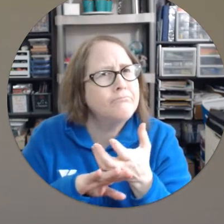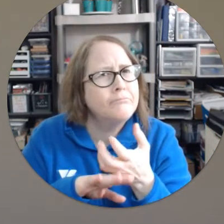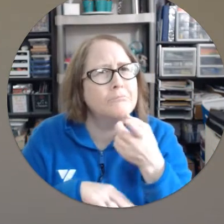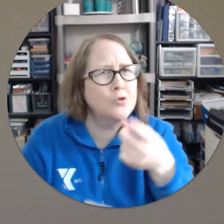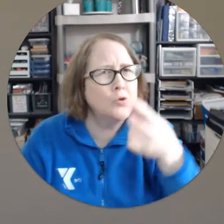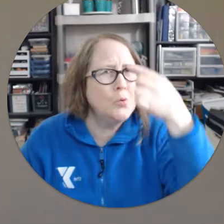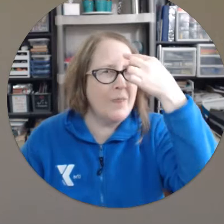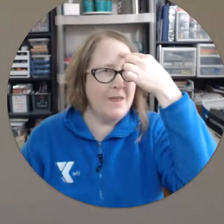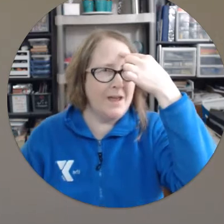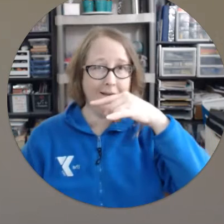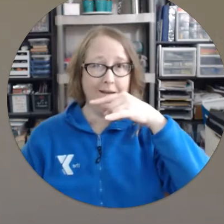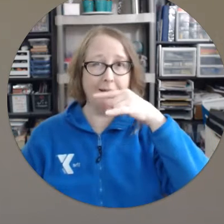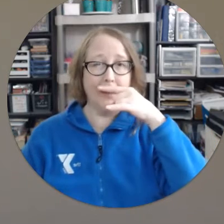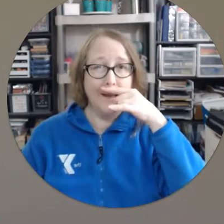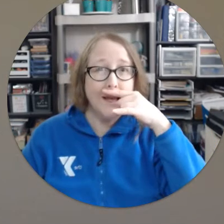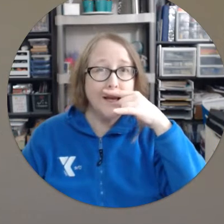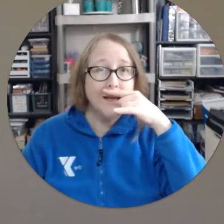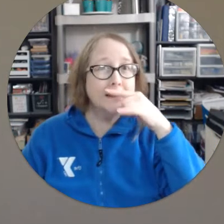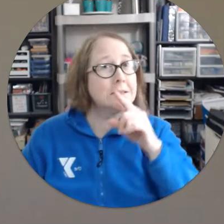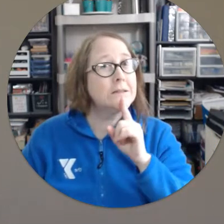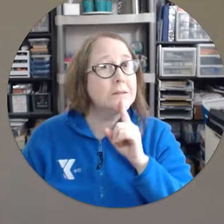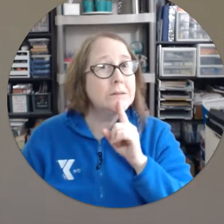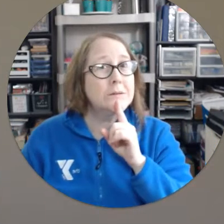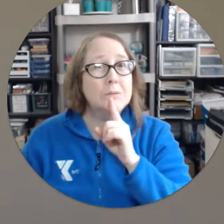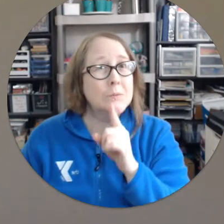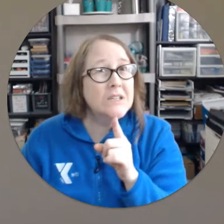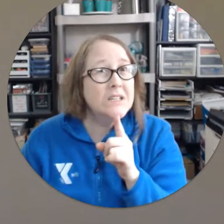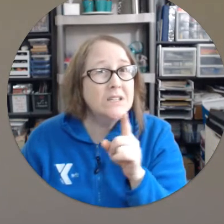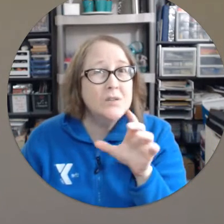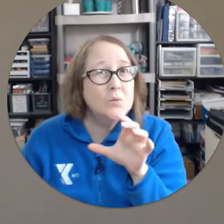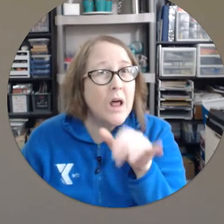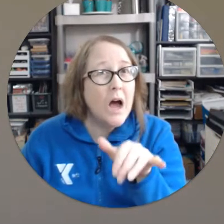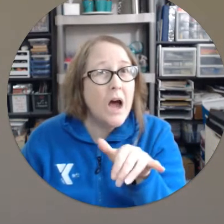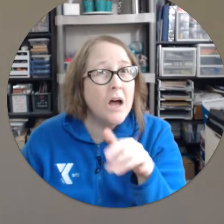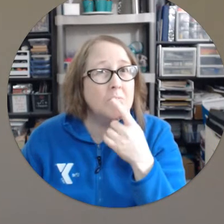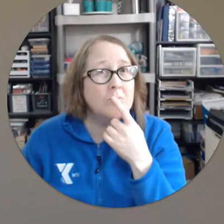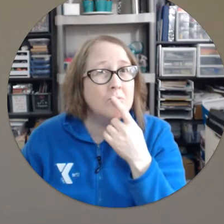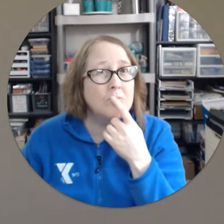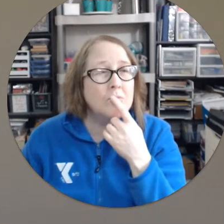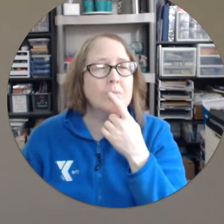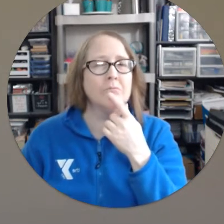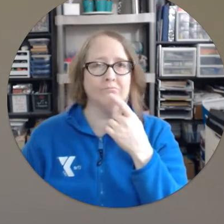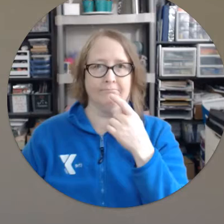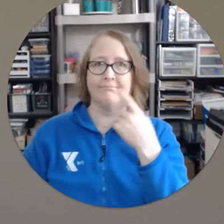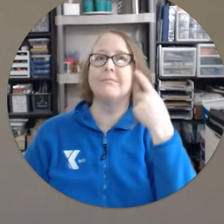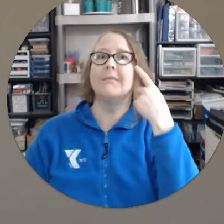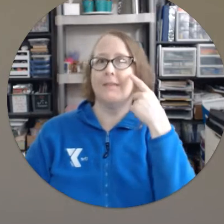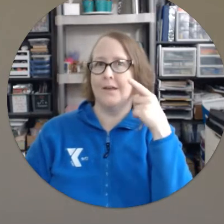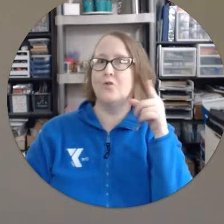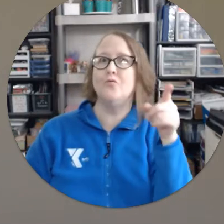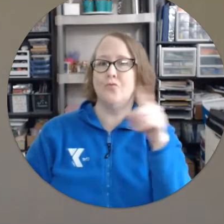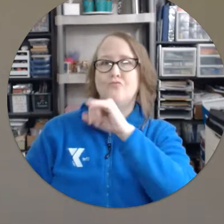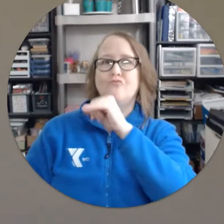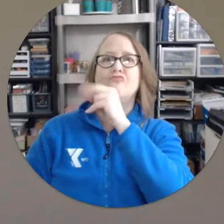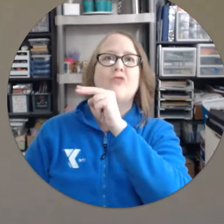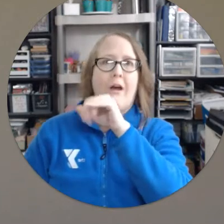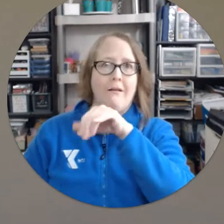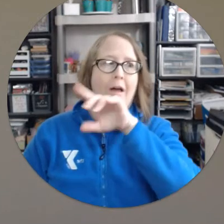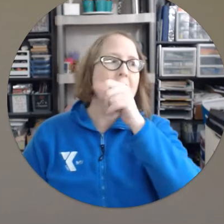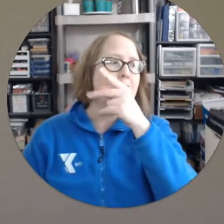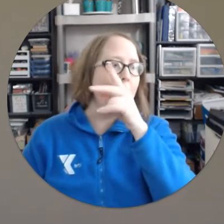think kids could really do that?" "I think you and Jenny and Leora